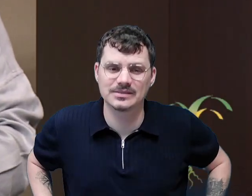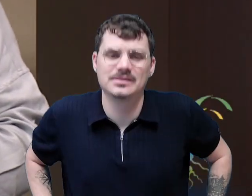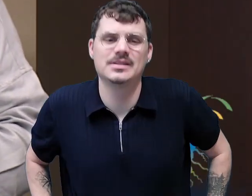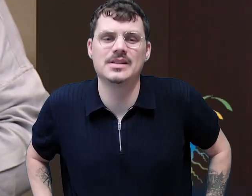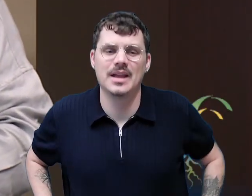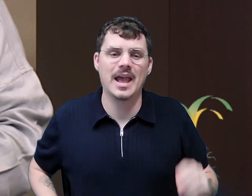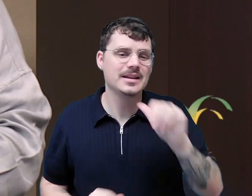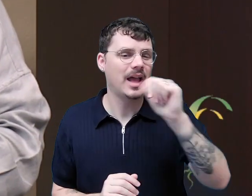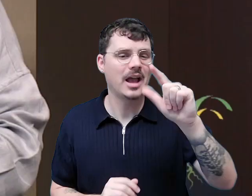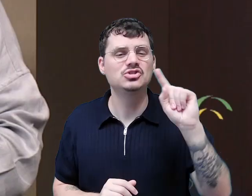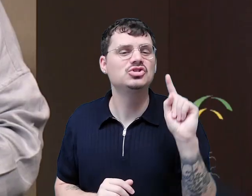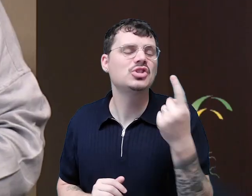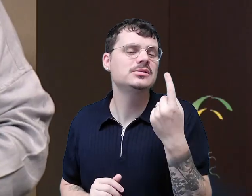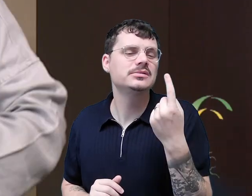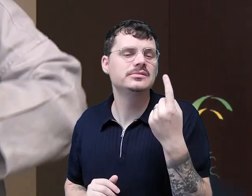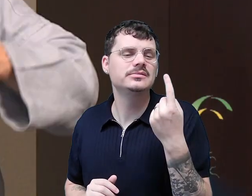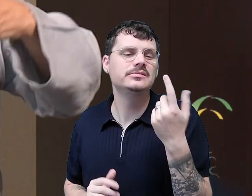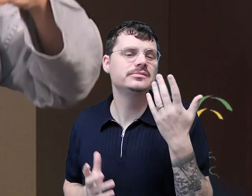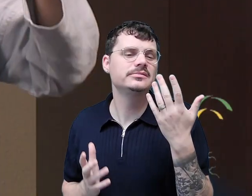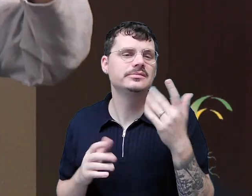X, and not just